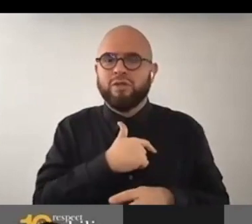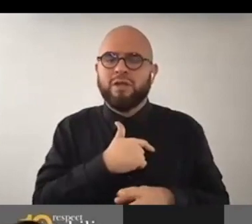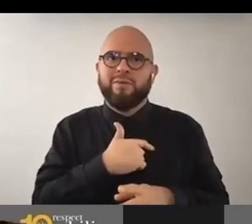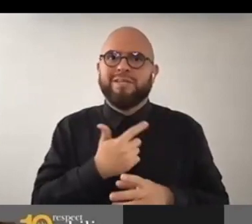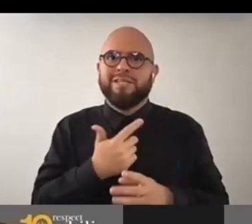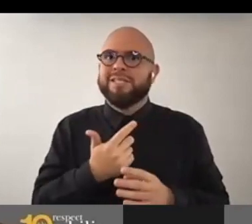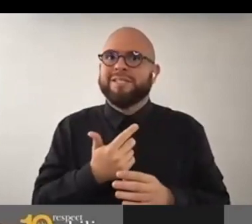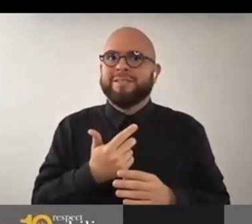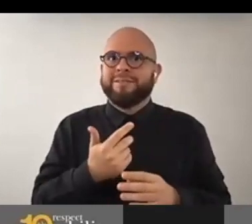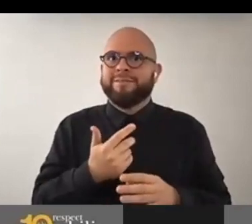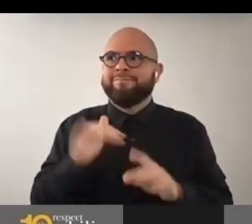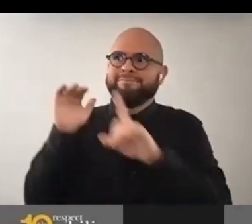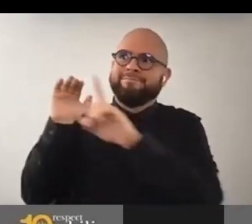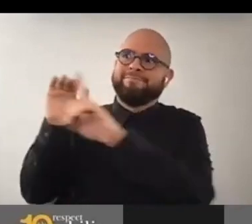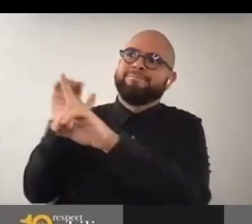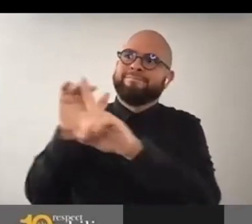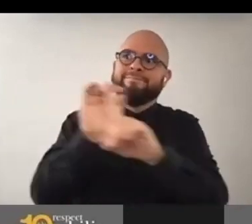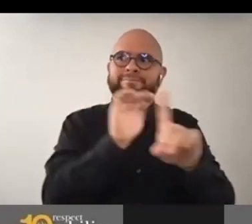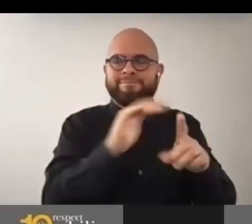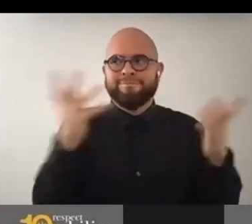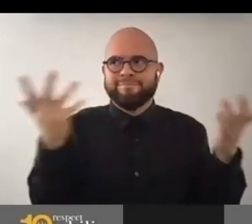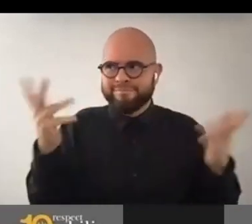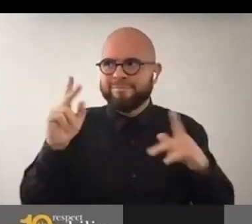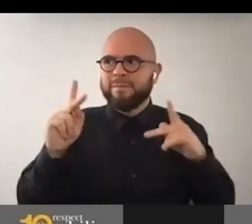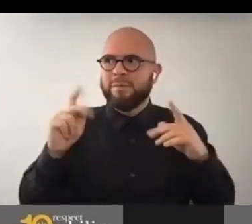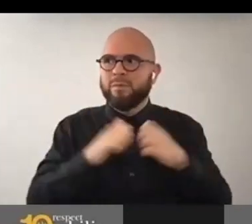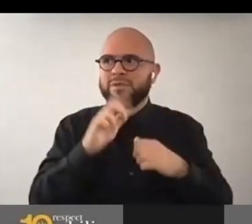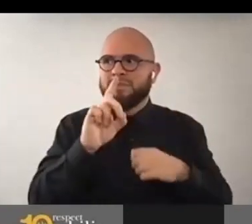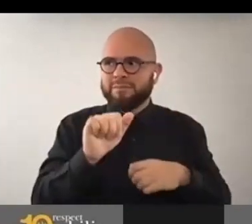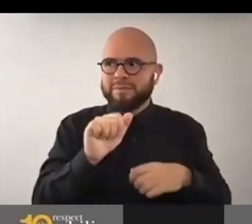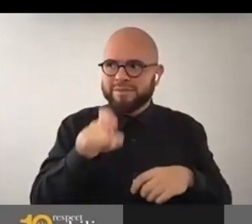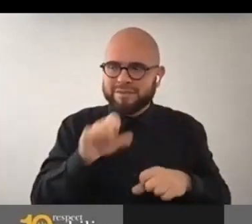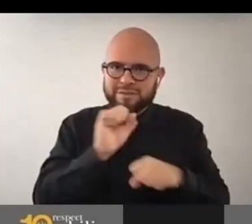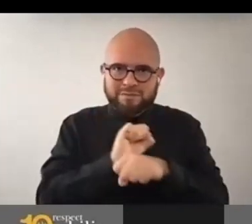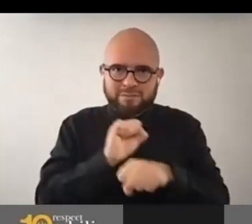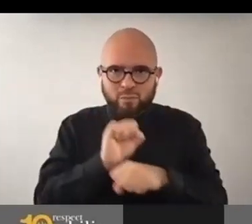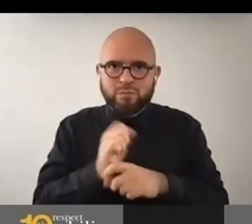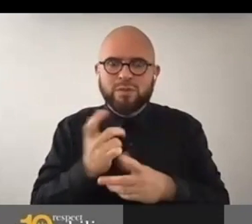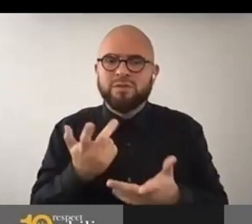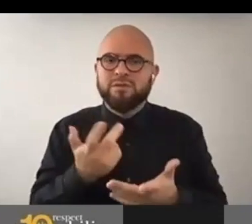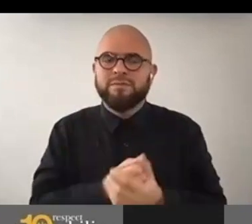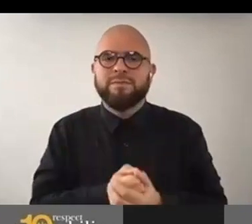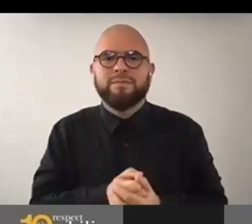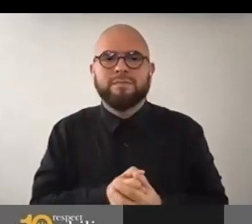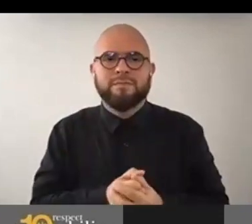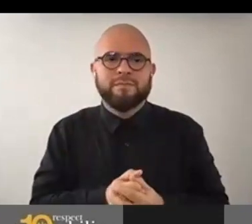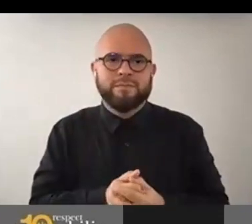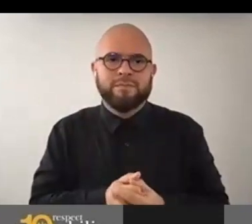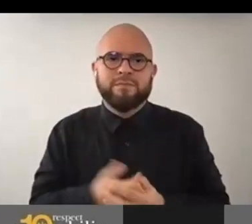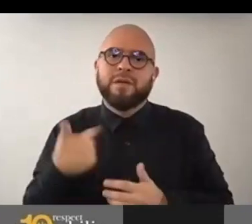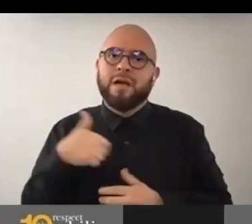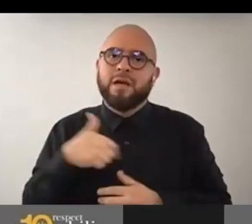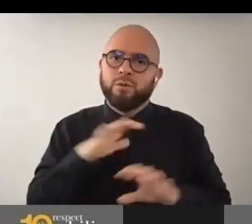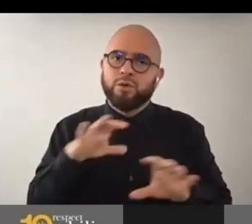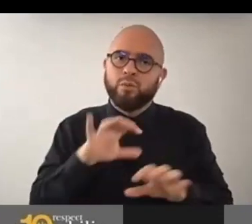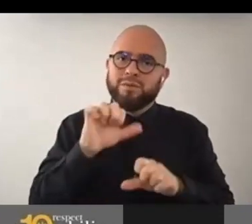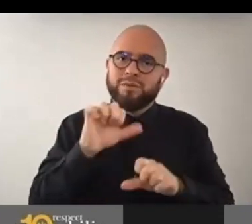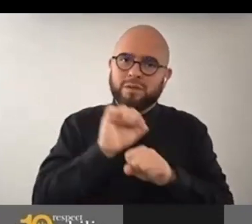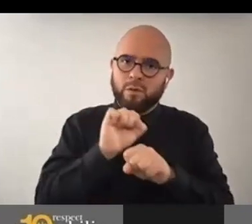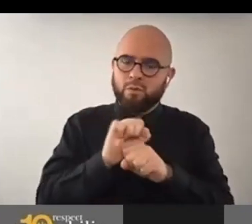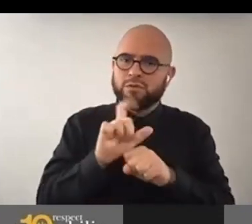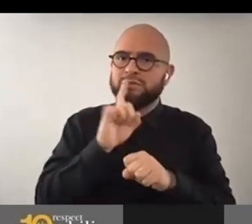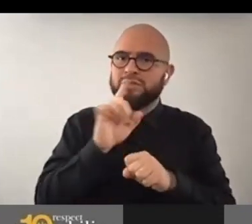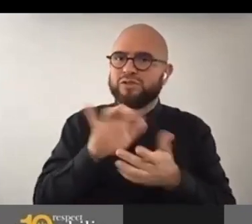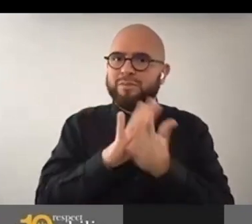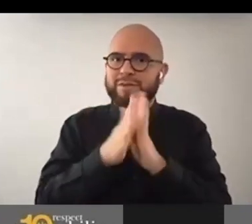need for competitive integrative employment for people with disabilities. We are doing the work that needs to happen to make that a reality. And we want